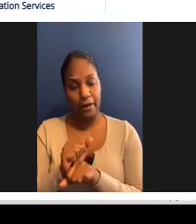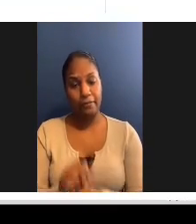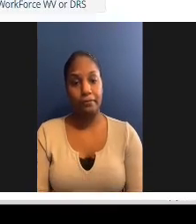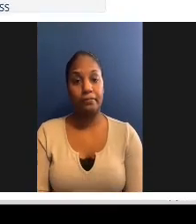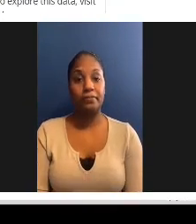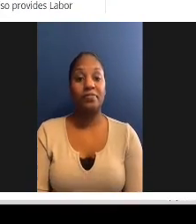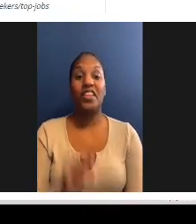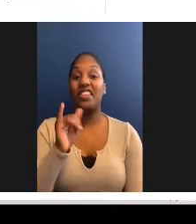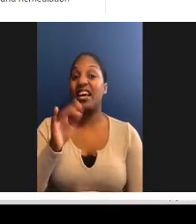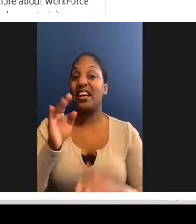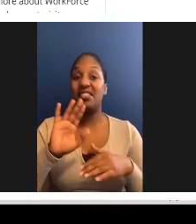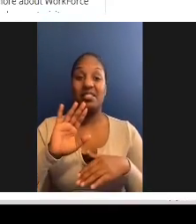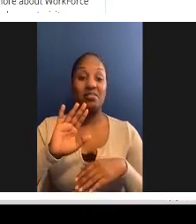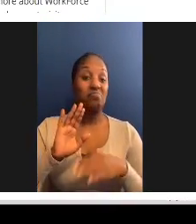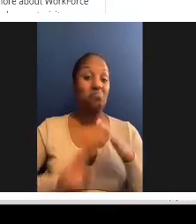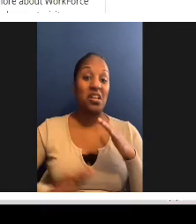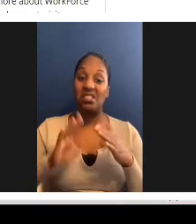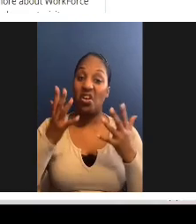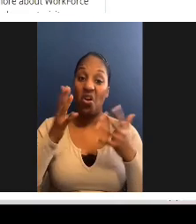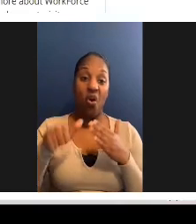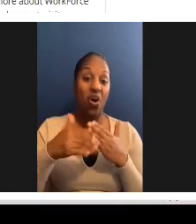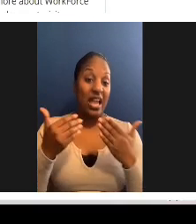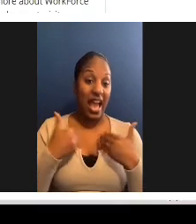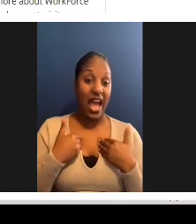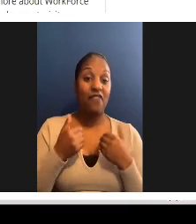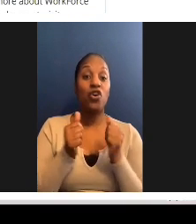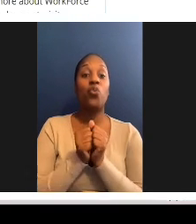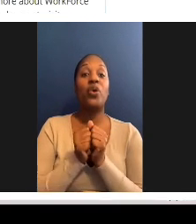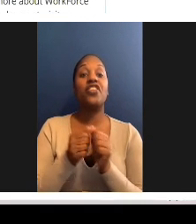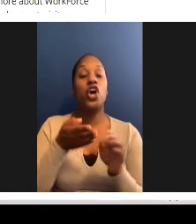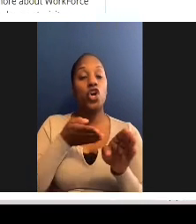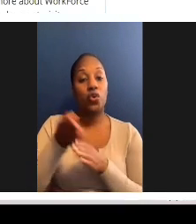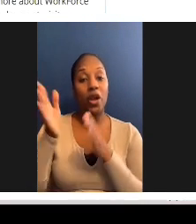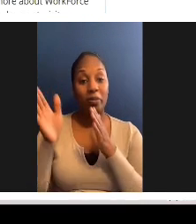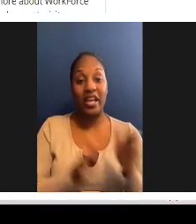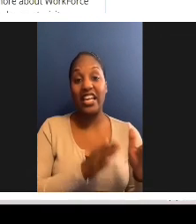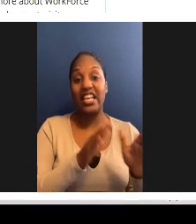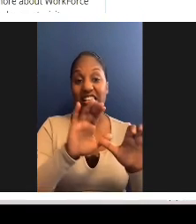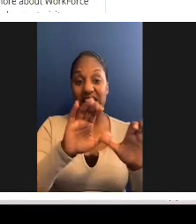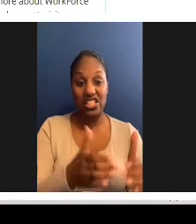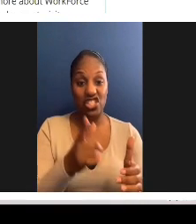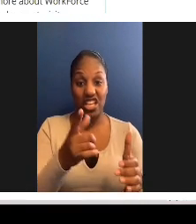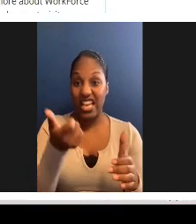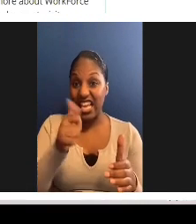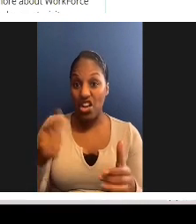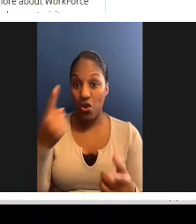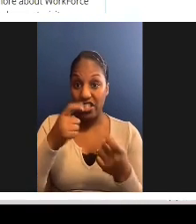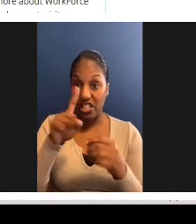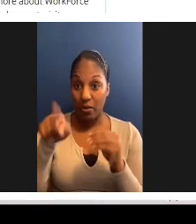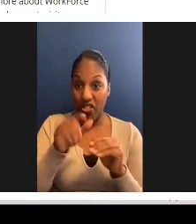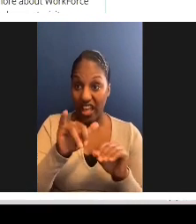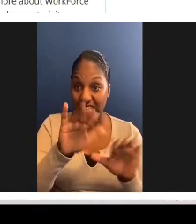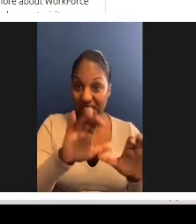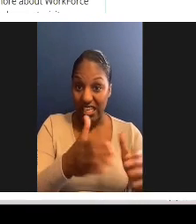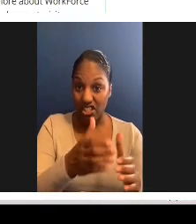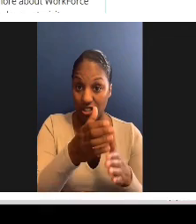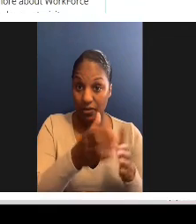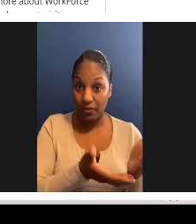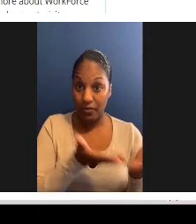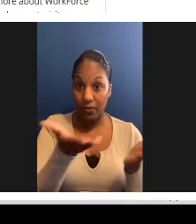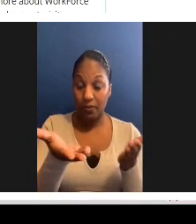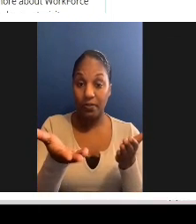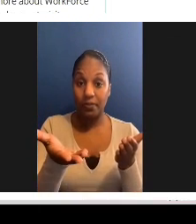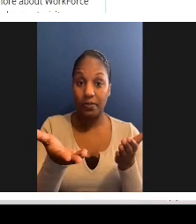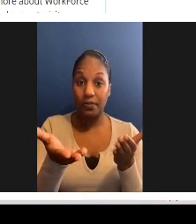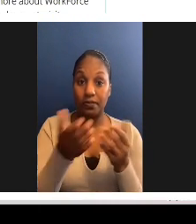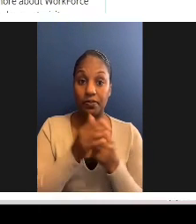That's basically all I have on the career planning section. Does anyone have any questions on that section? I've been answering.